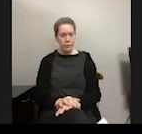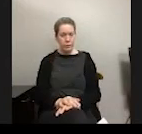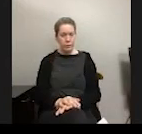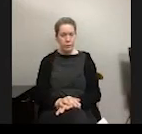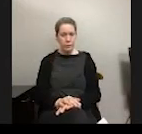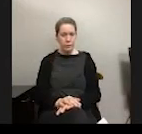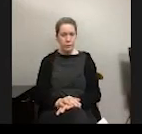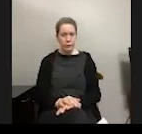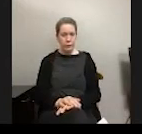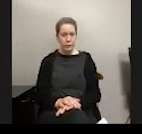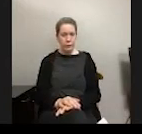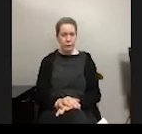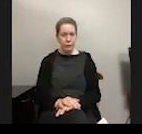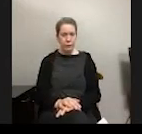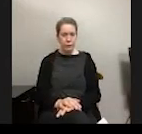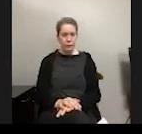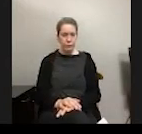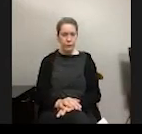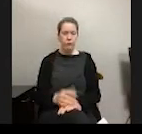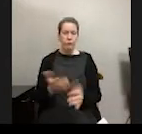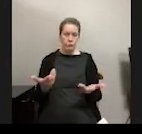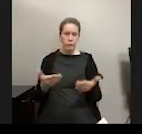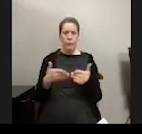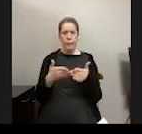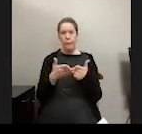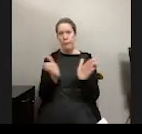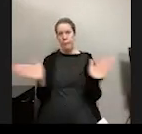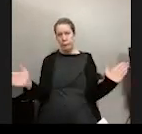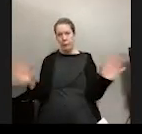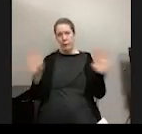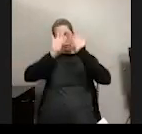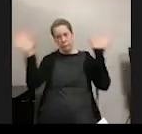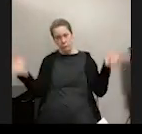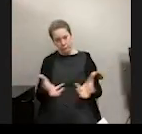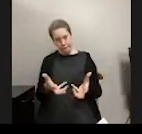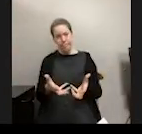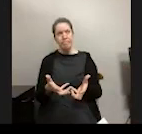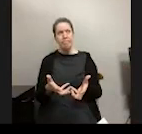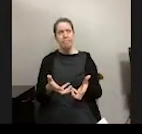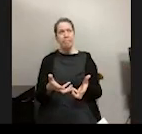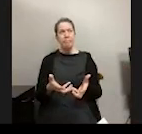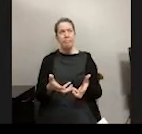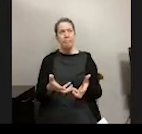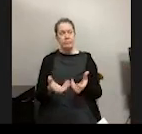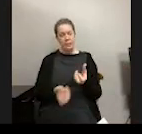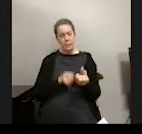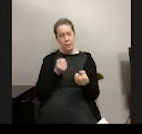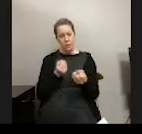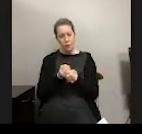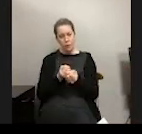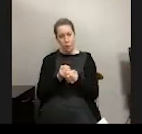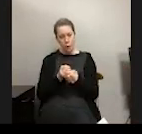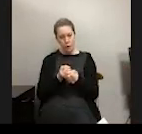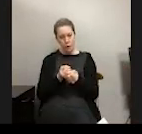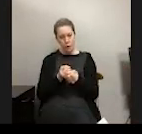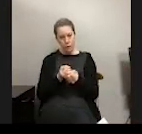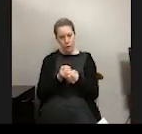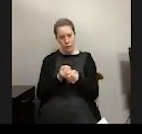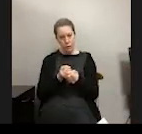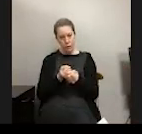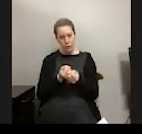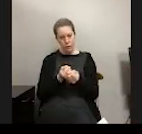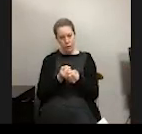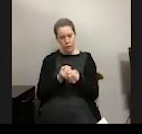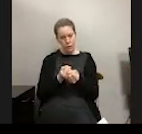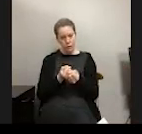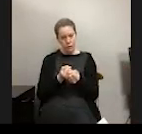a public realm, sort of in the whole public realm that supports the collective well-being of people in the city. Like